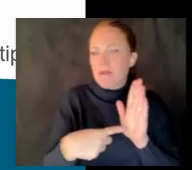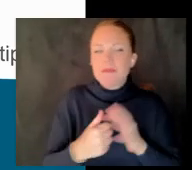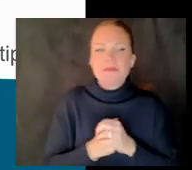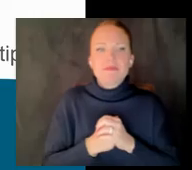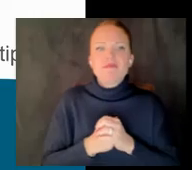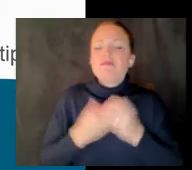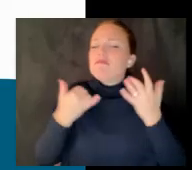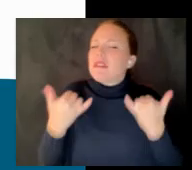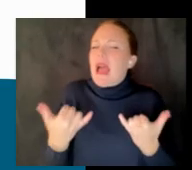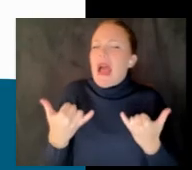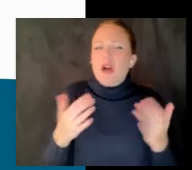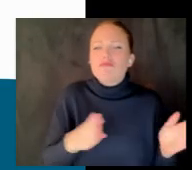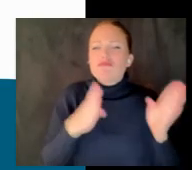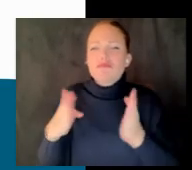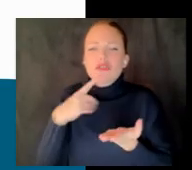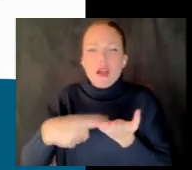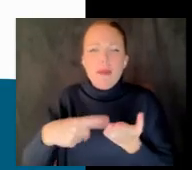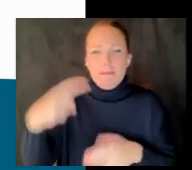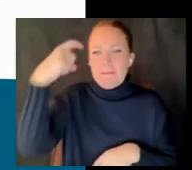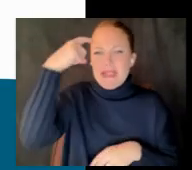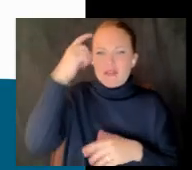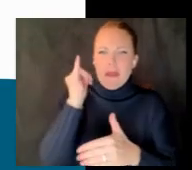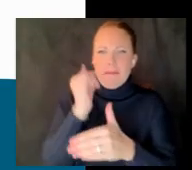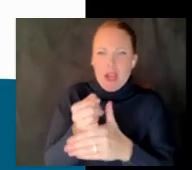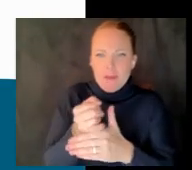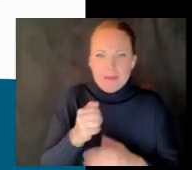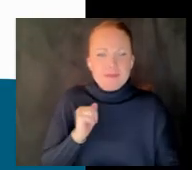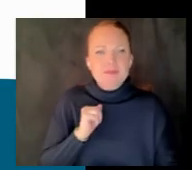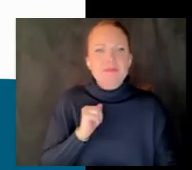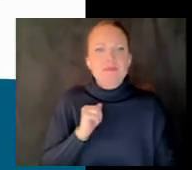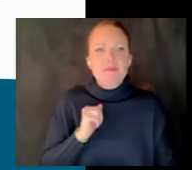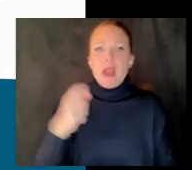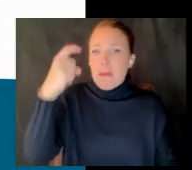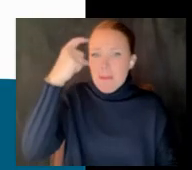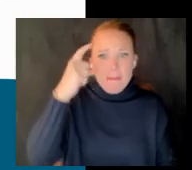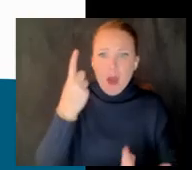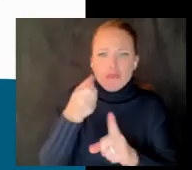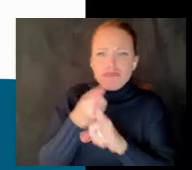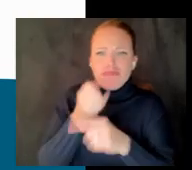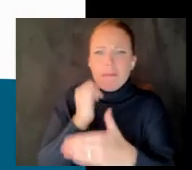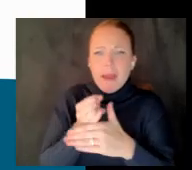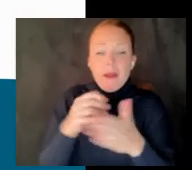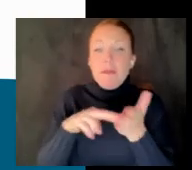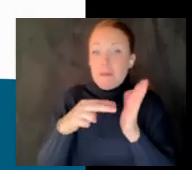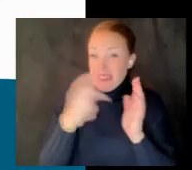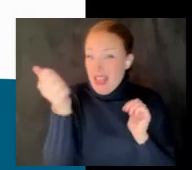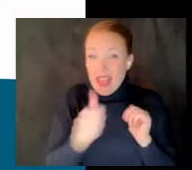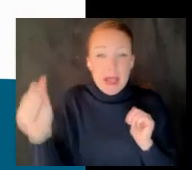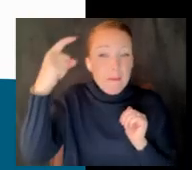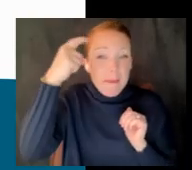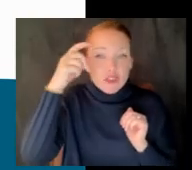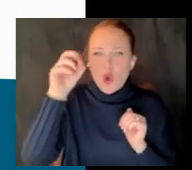Now let's take a look at the mental impairment component of this definition. A mental impairment refers to any mental